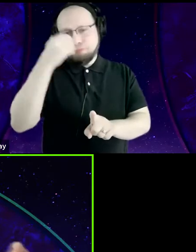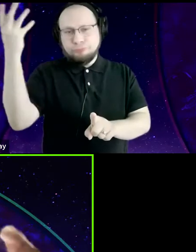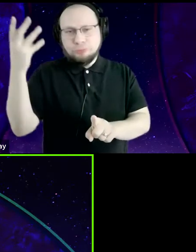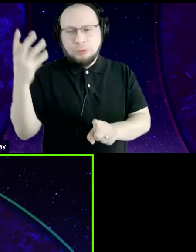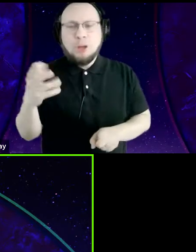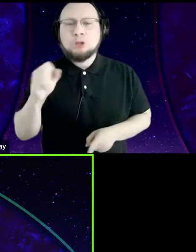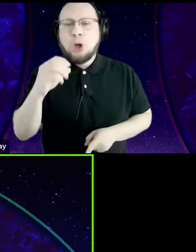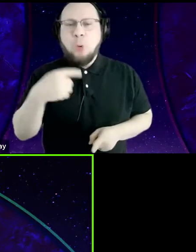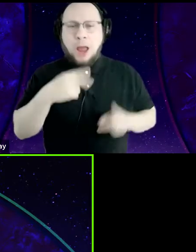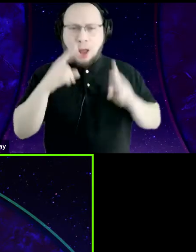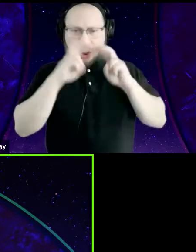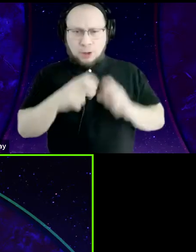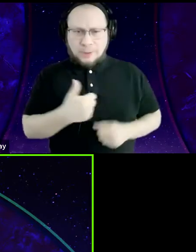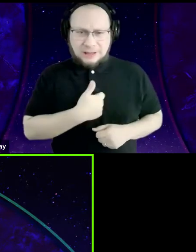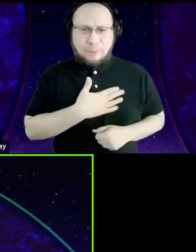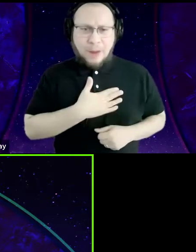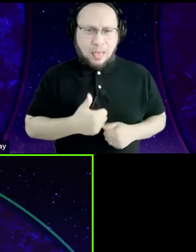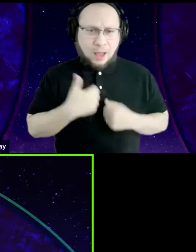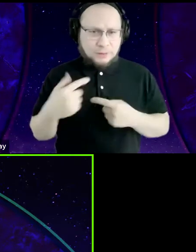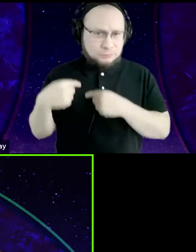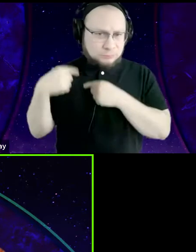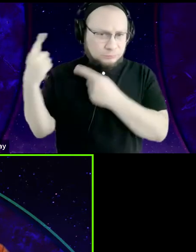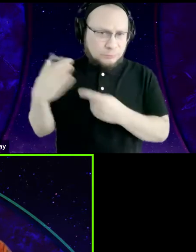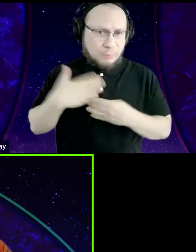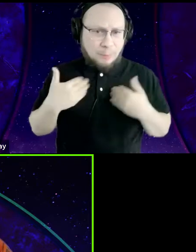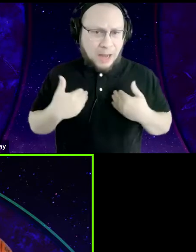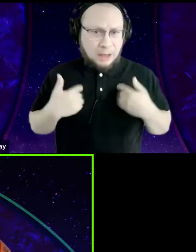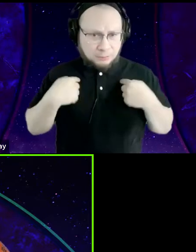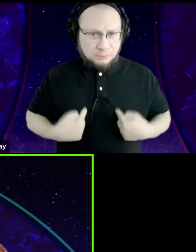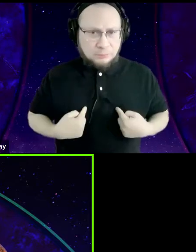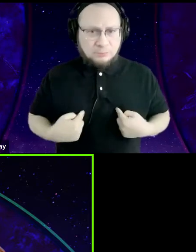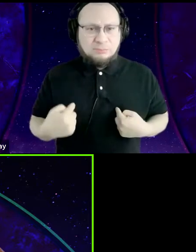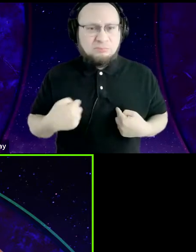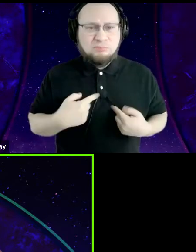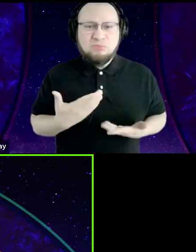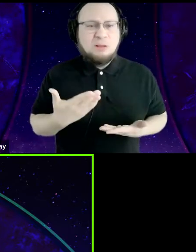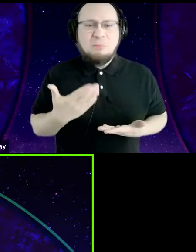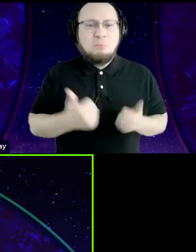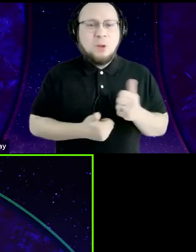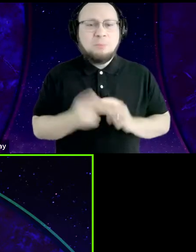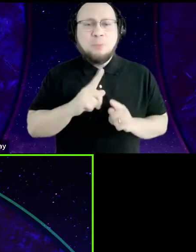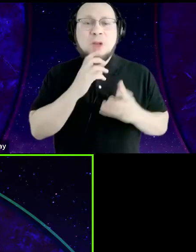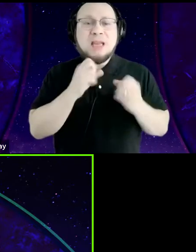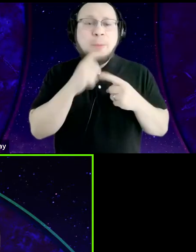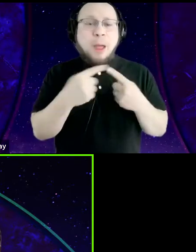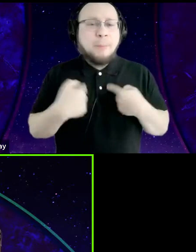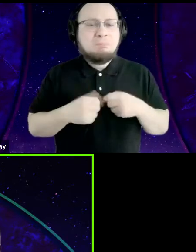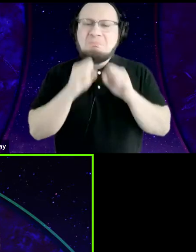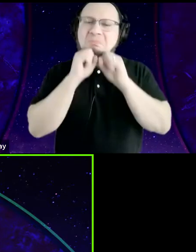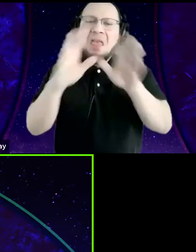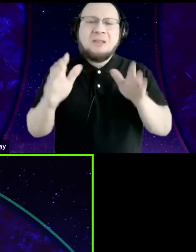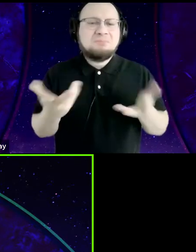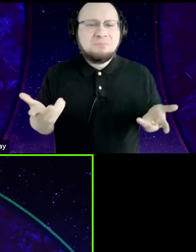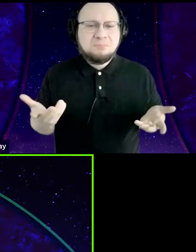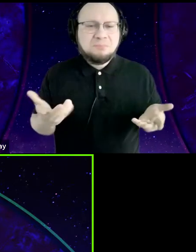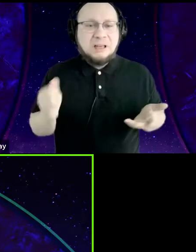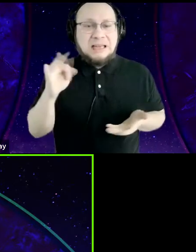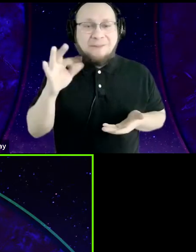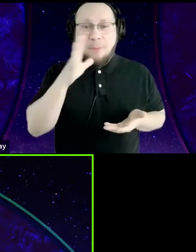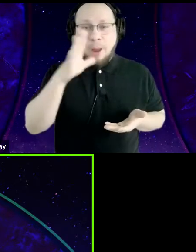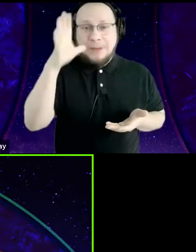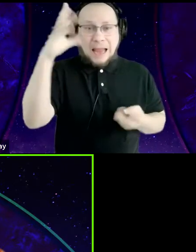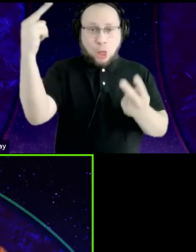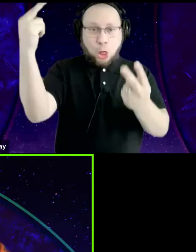lived and the body that I have, that I am absolutely disposable to some people. And I mean, when you learn that from your parents, like the people who